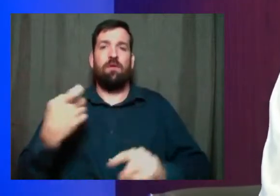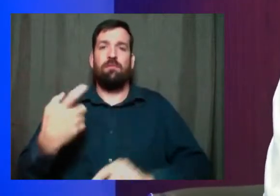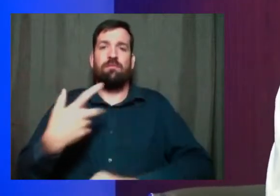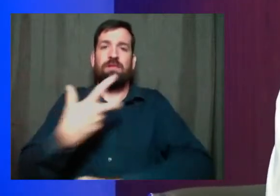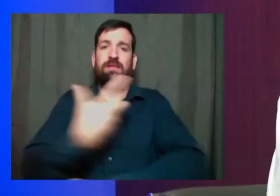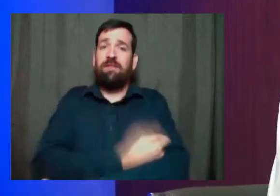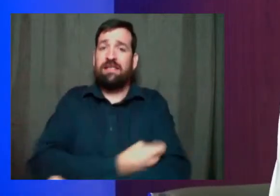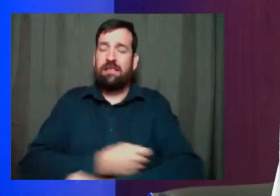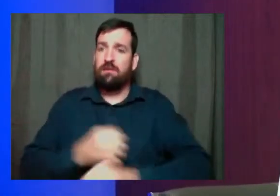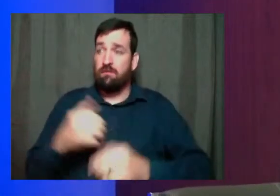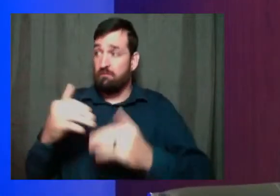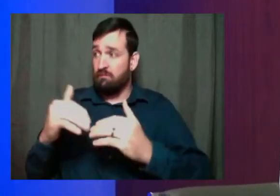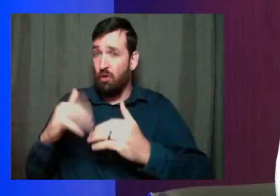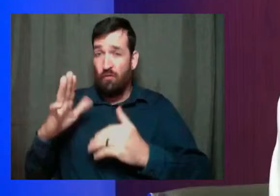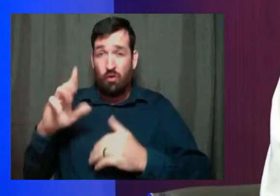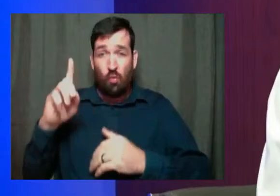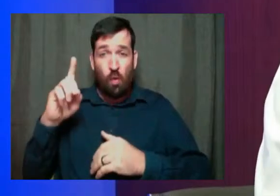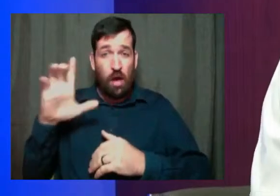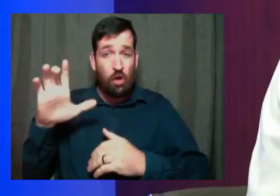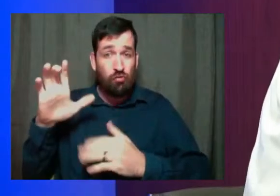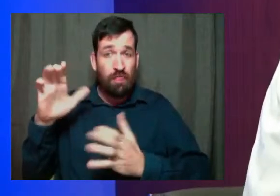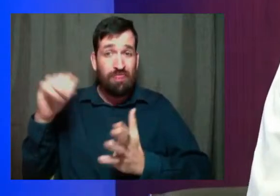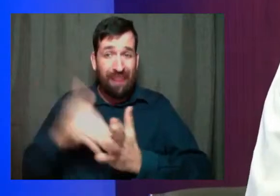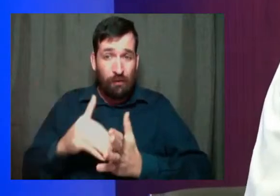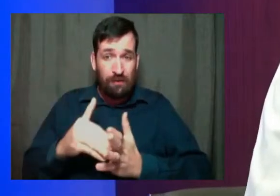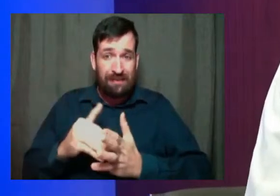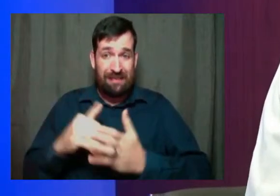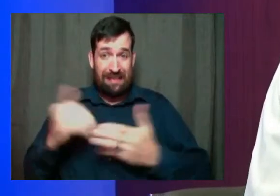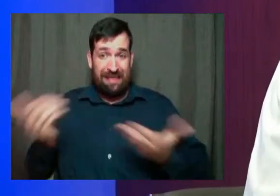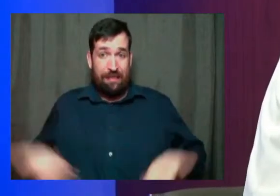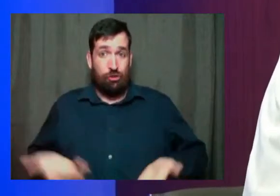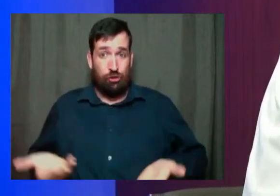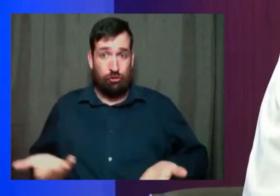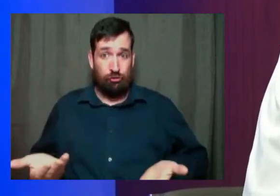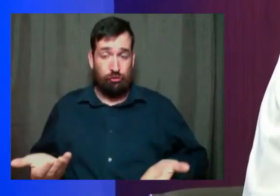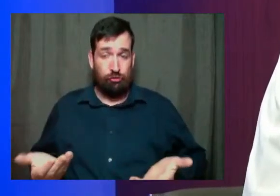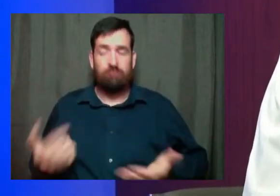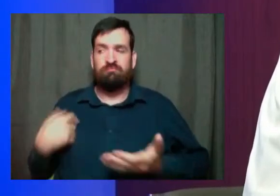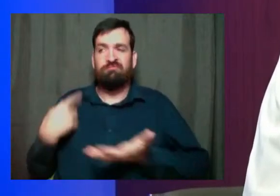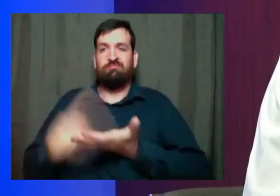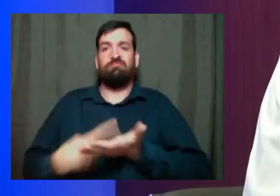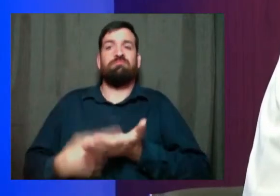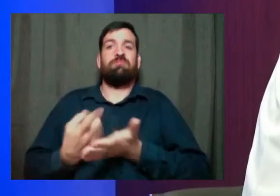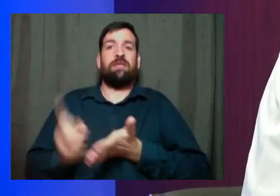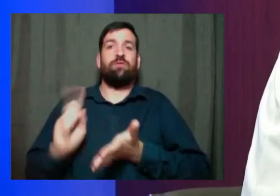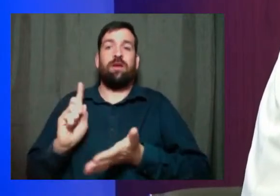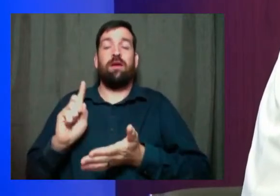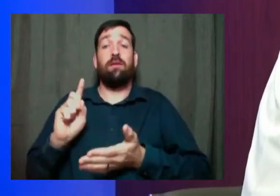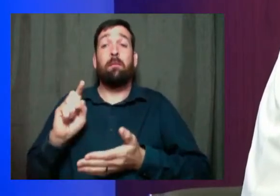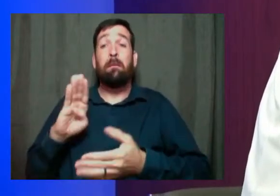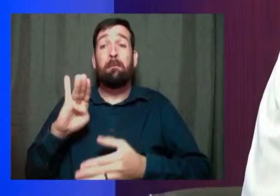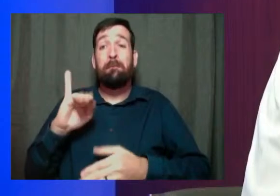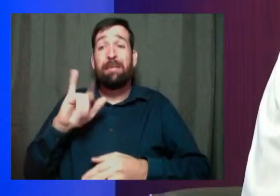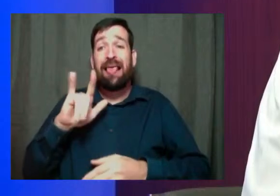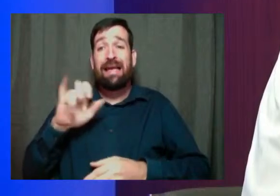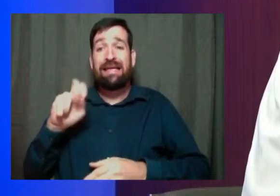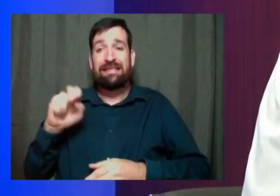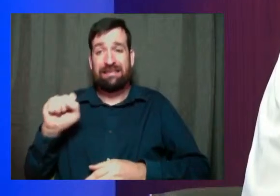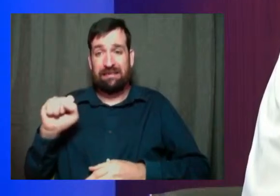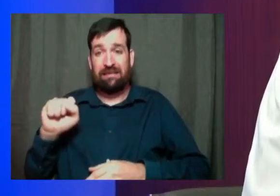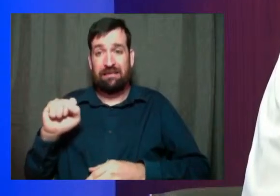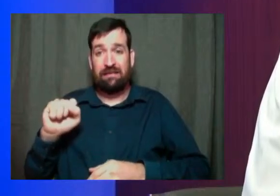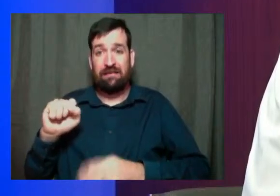over 100,000 doses here. I think you talked about that last week. And billions worldwide. And